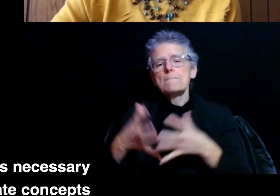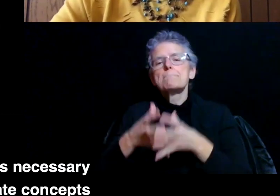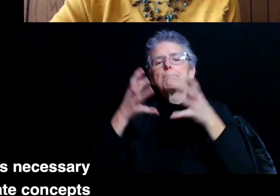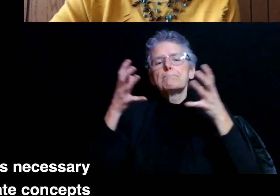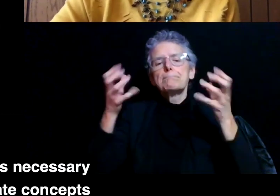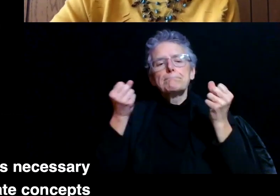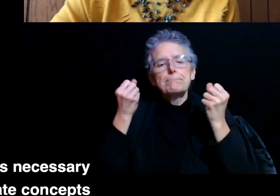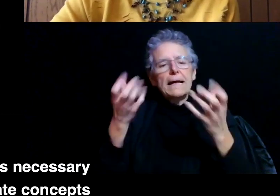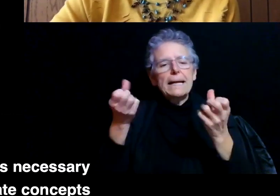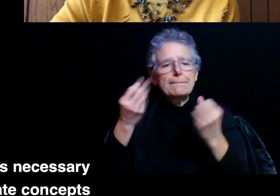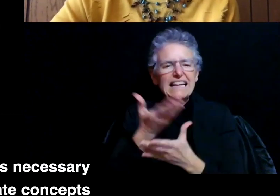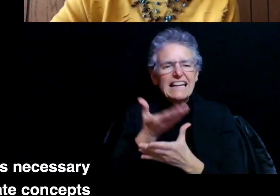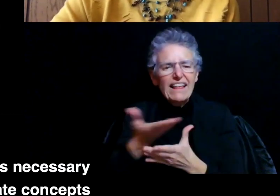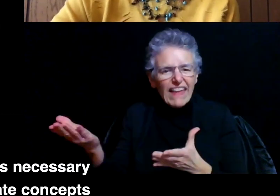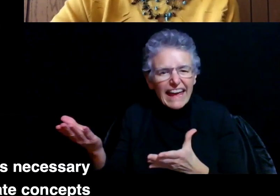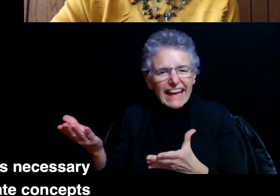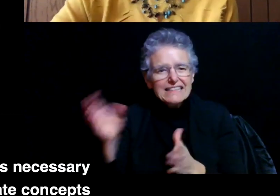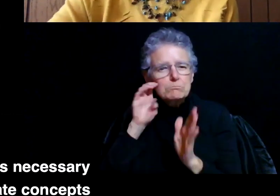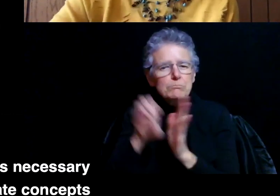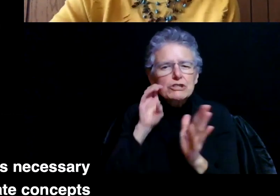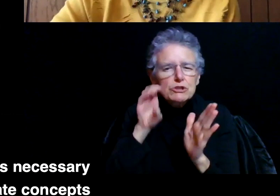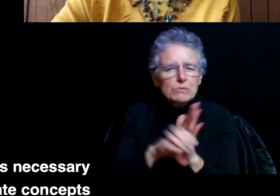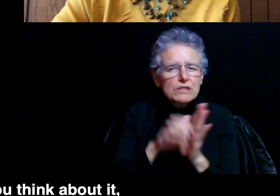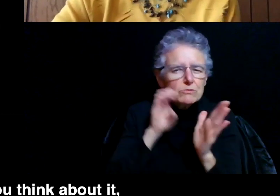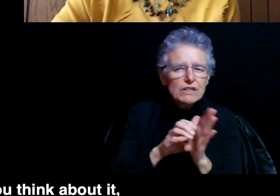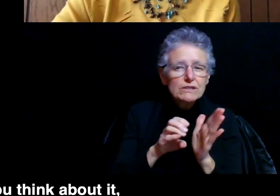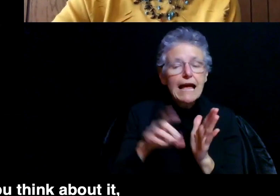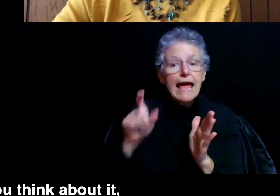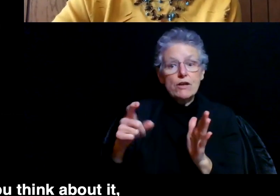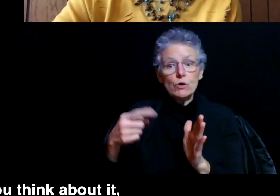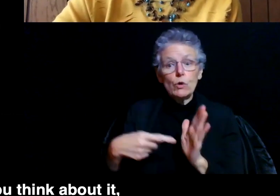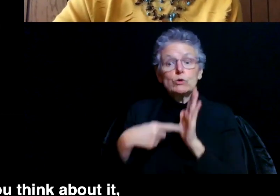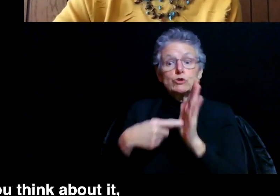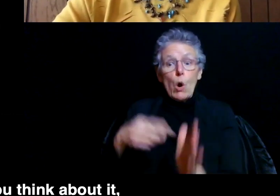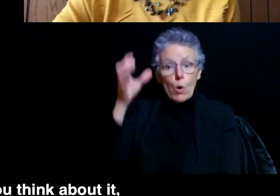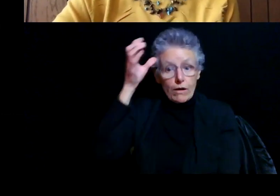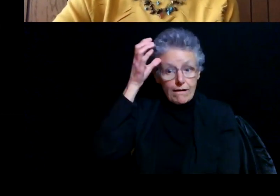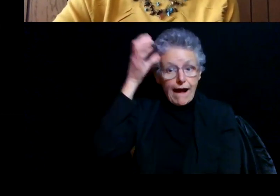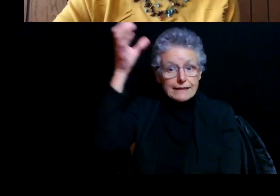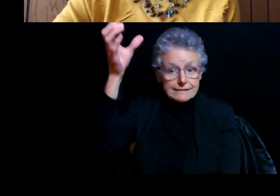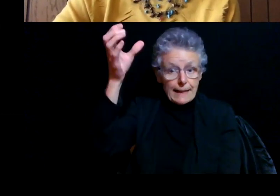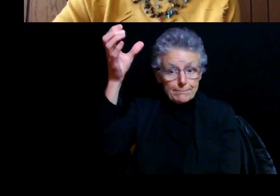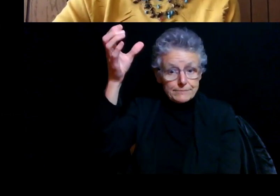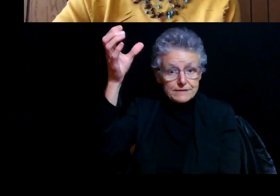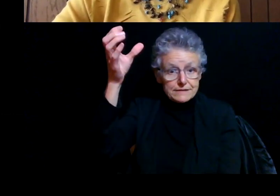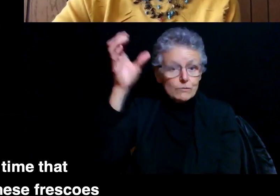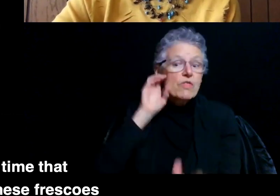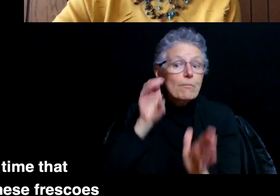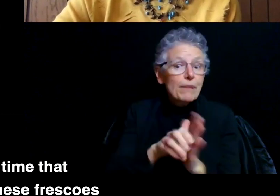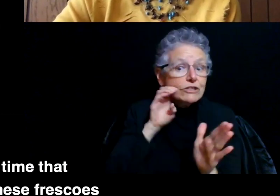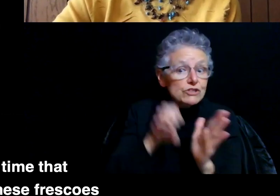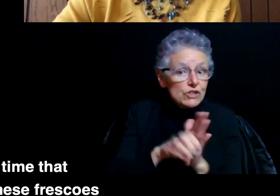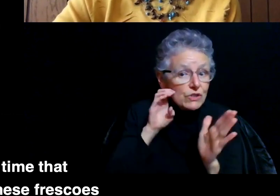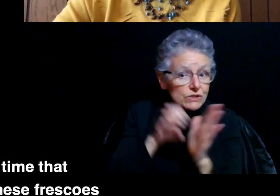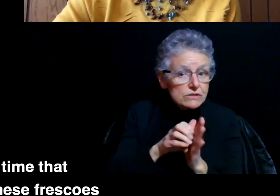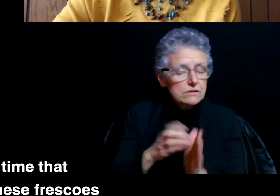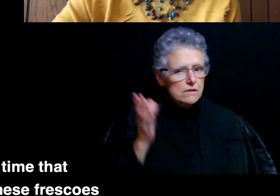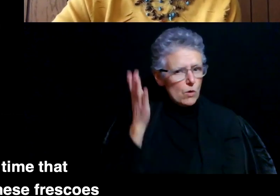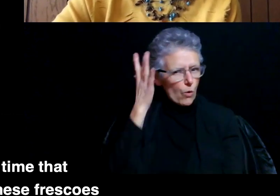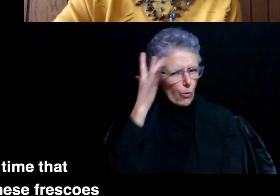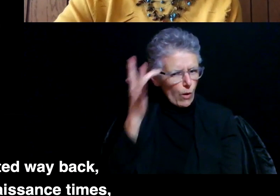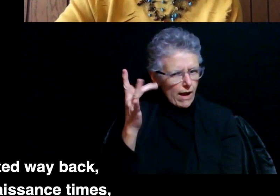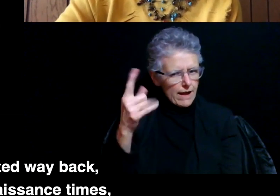necessary to illustrate concepts. Because if you think about it, at the time that many